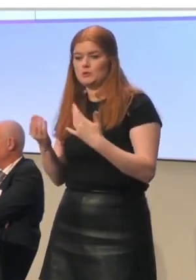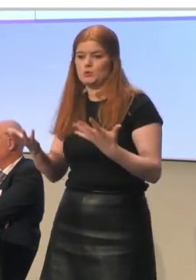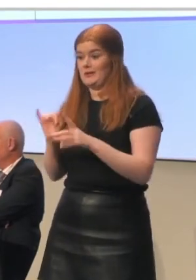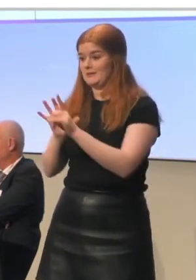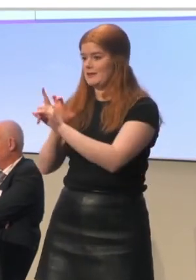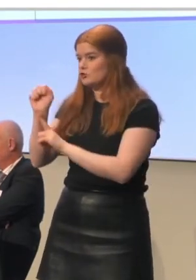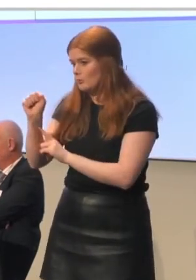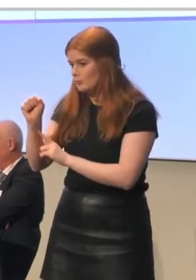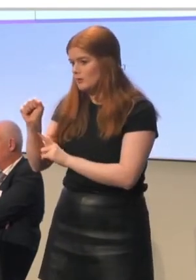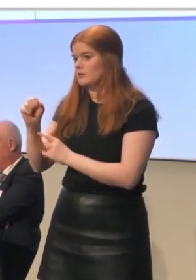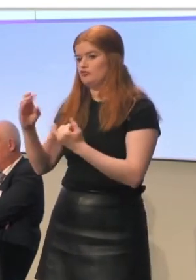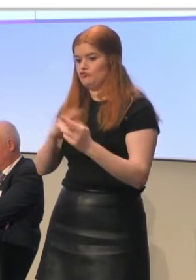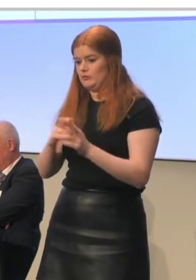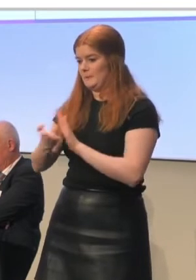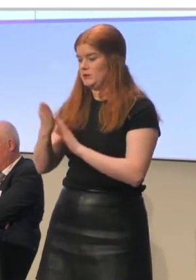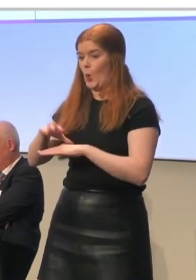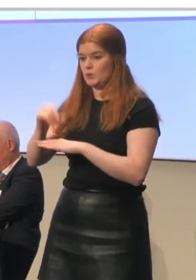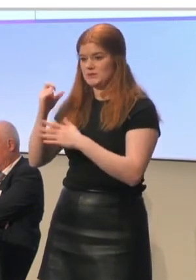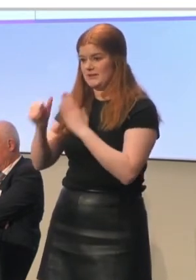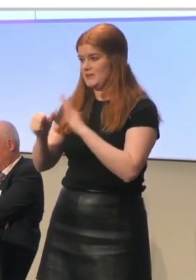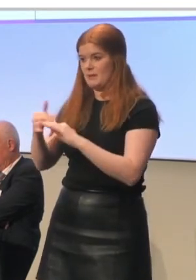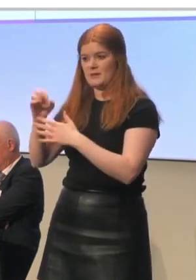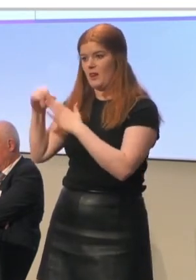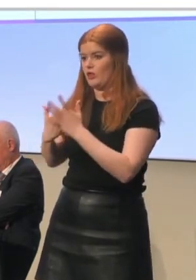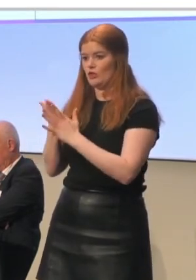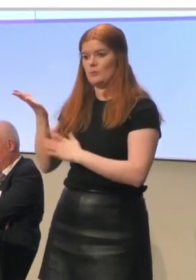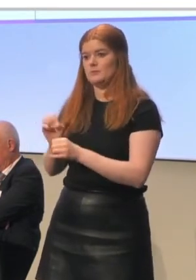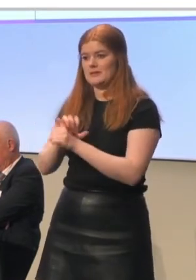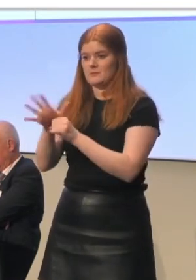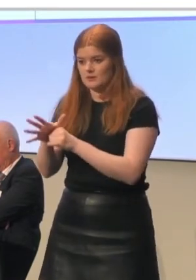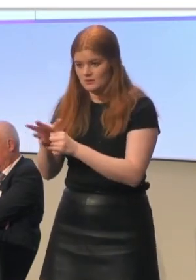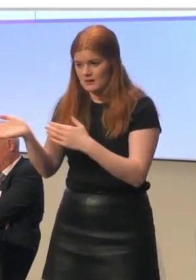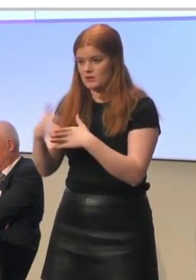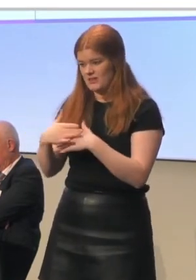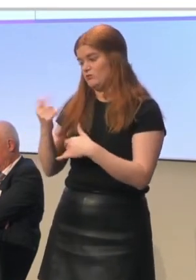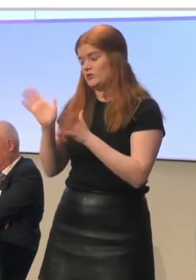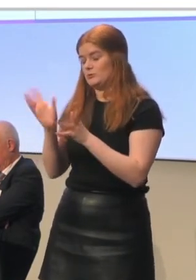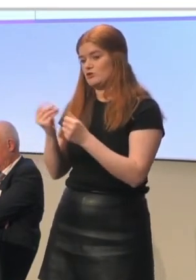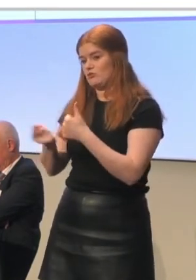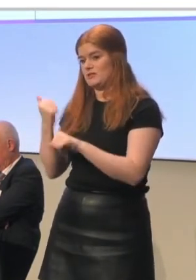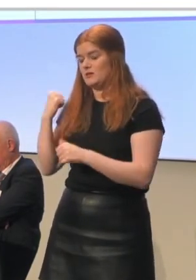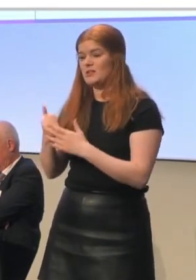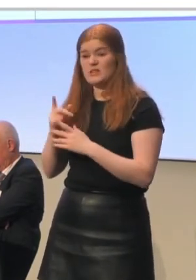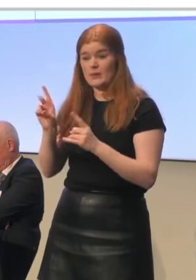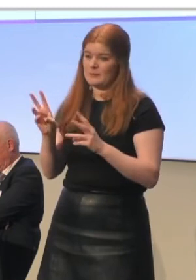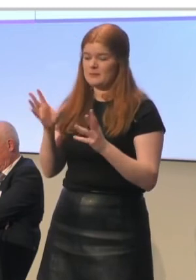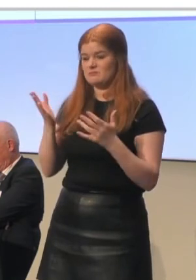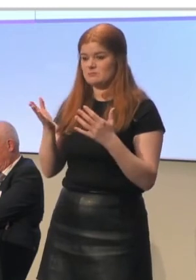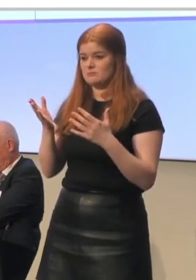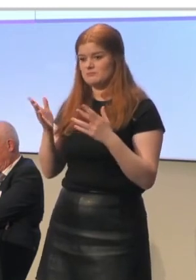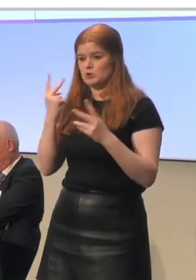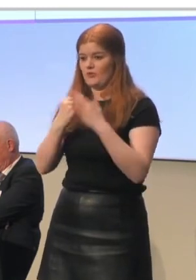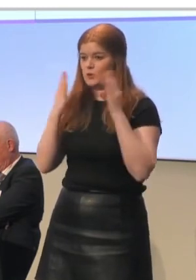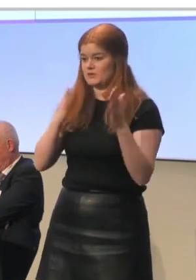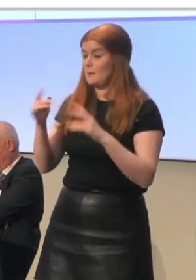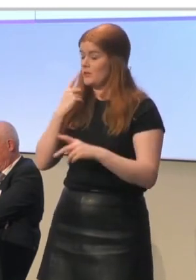up and to rebuild skills that have been lost in the context of the pandemic, and Billy and Jenny had talked about that earlier. So that tended to be a big focus too. The